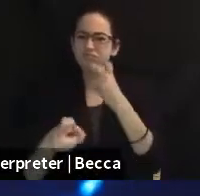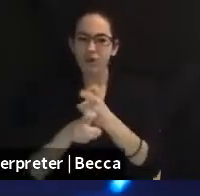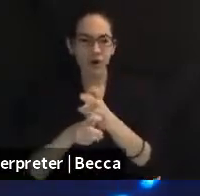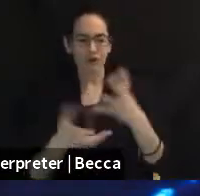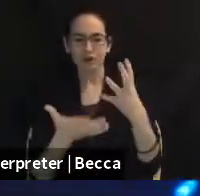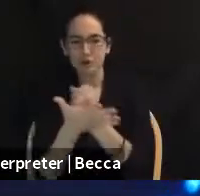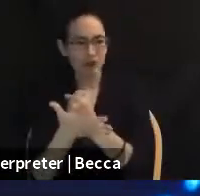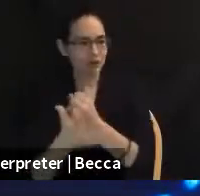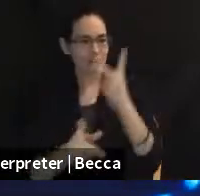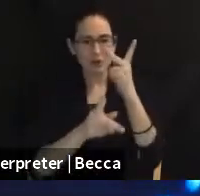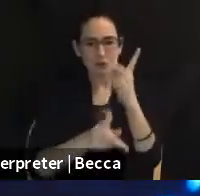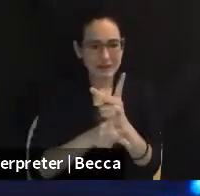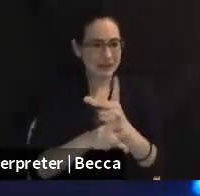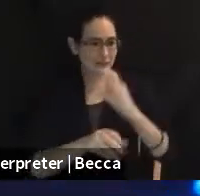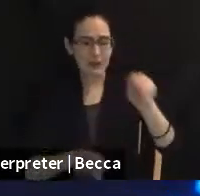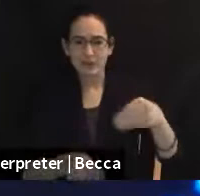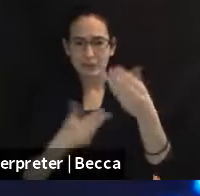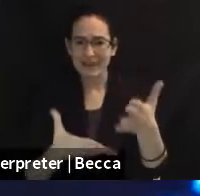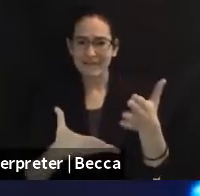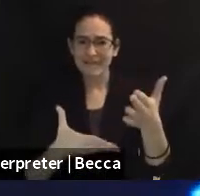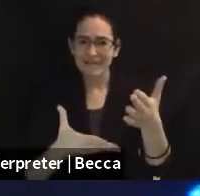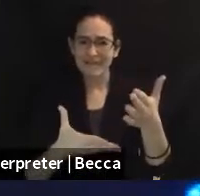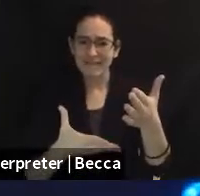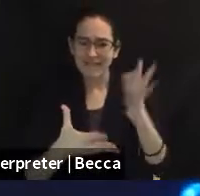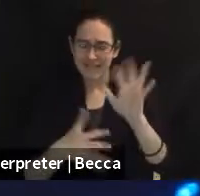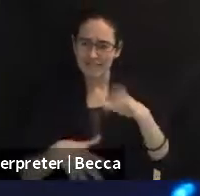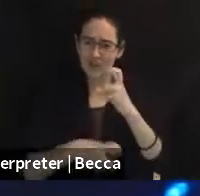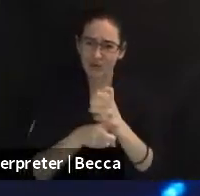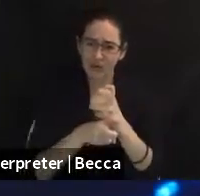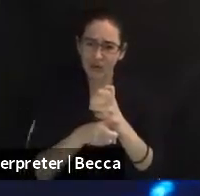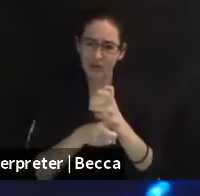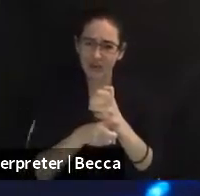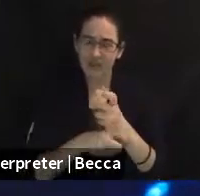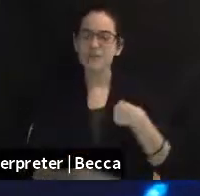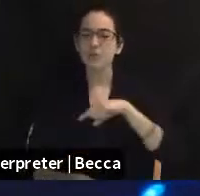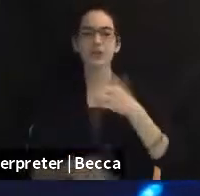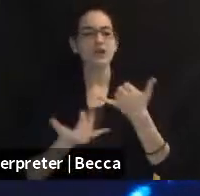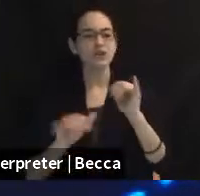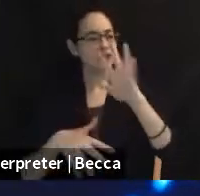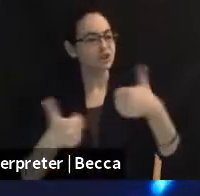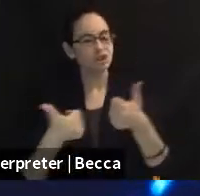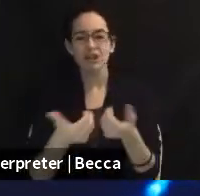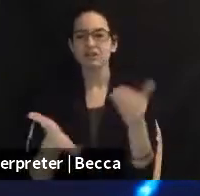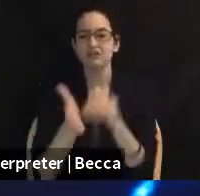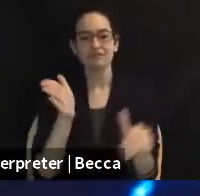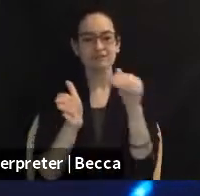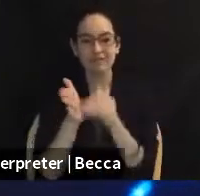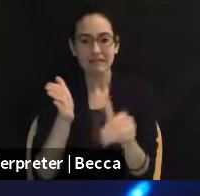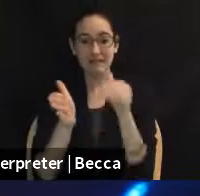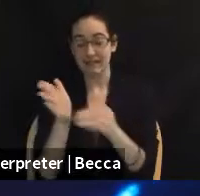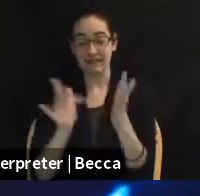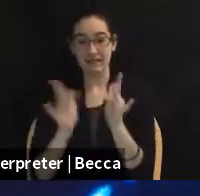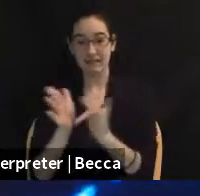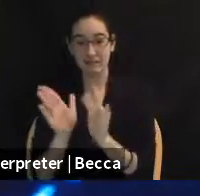it. It's hard to give it. And yet we are challenged over and over in Scripture to